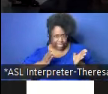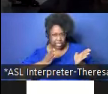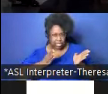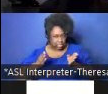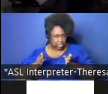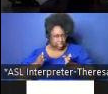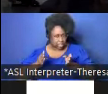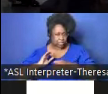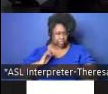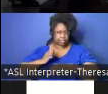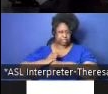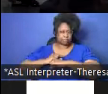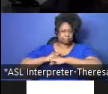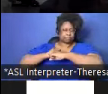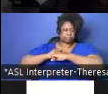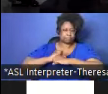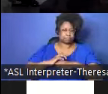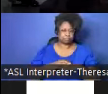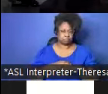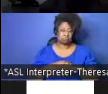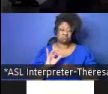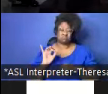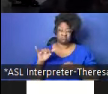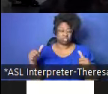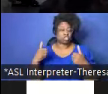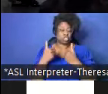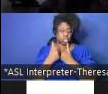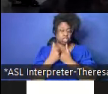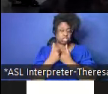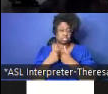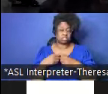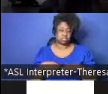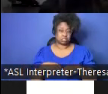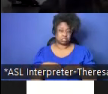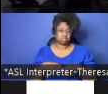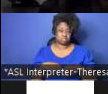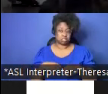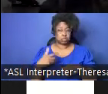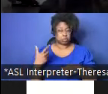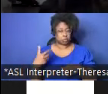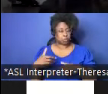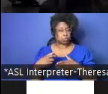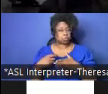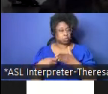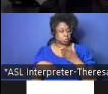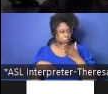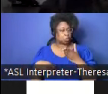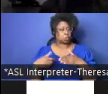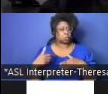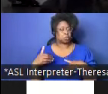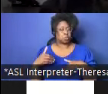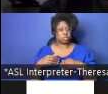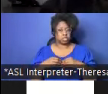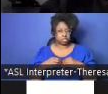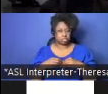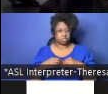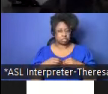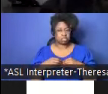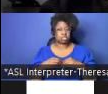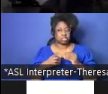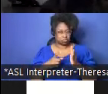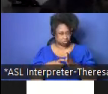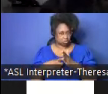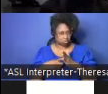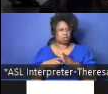perspective. And that's going to be very challenging and potentially be costly and require quite a long time frame